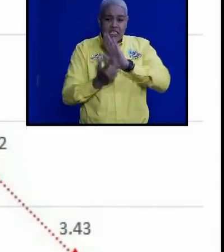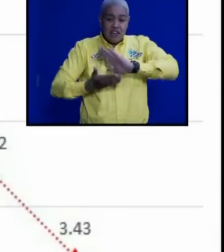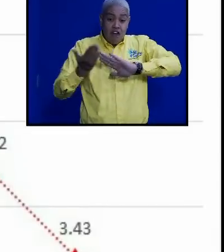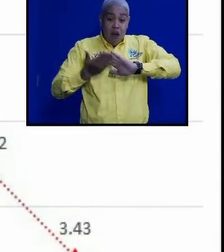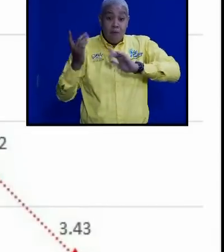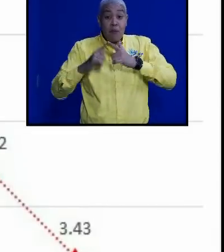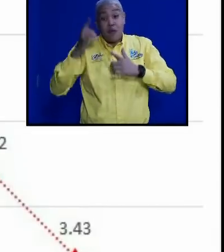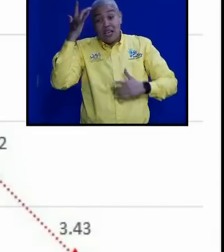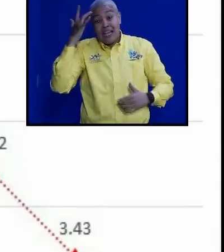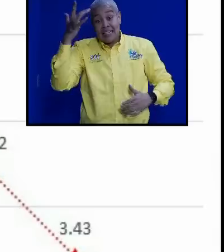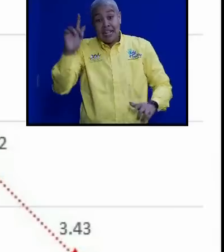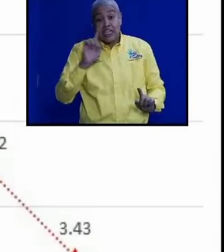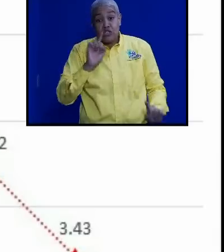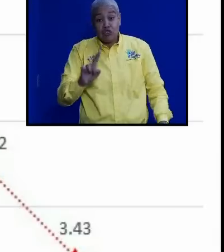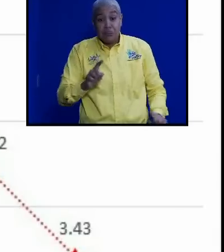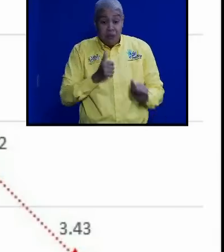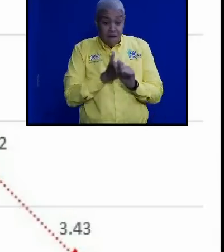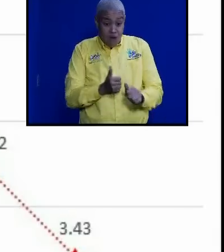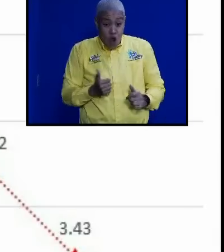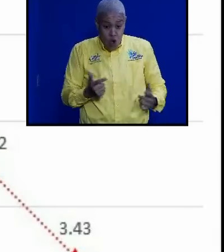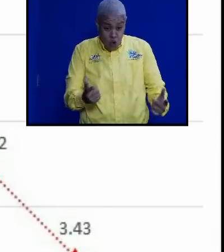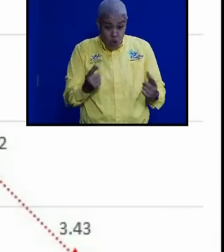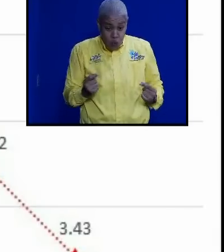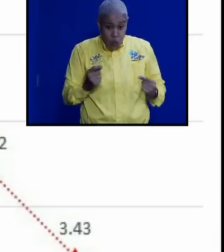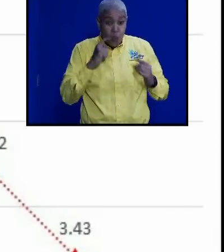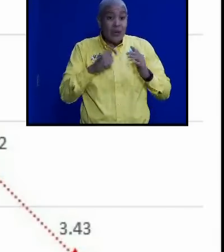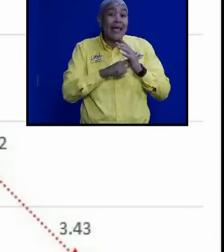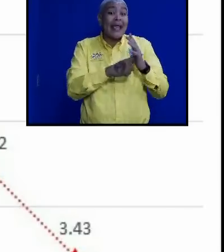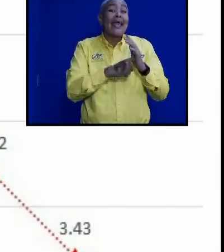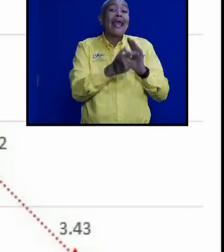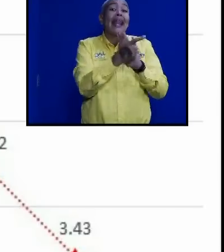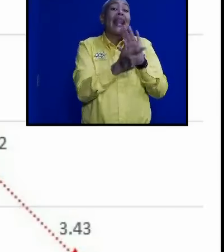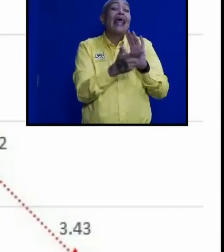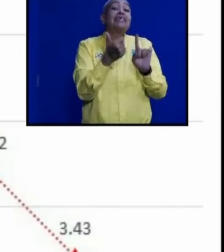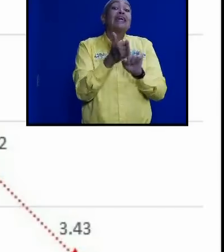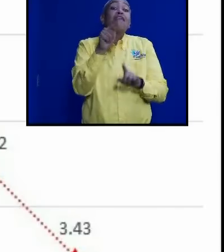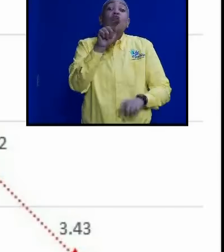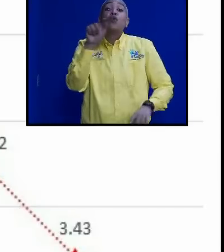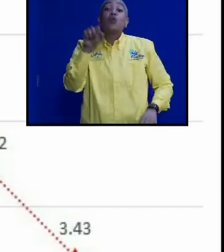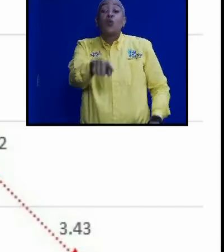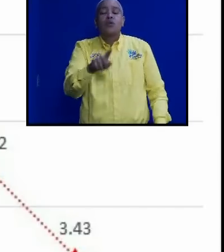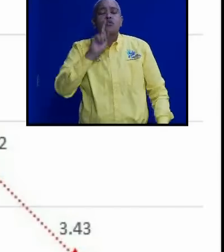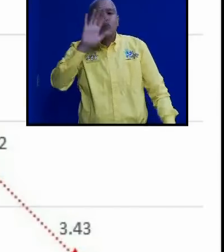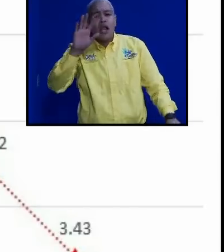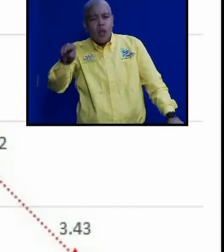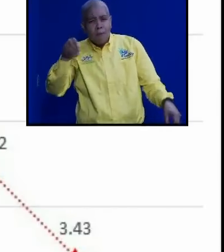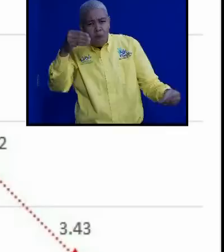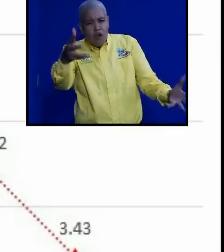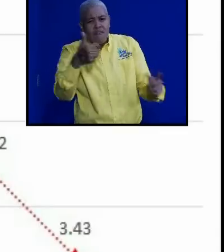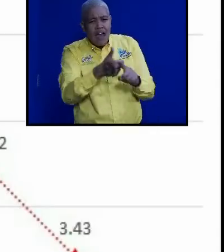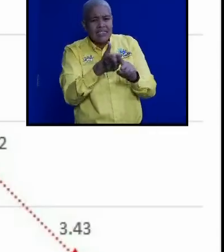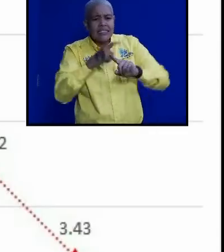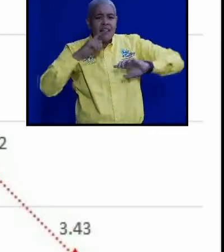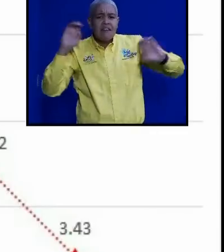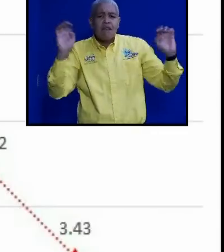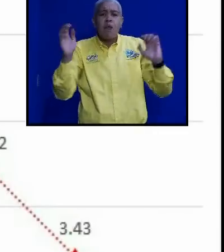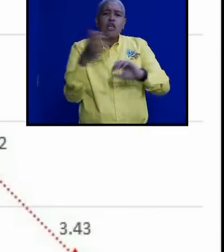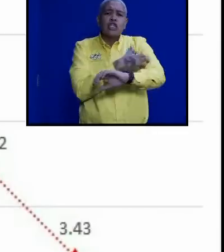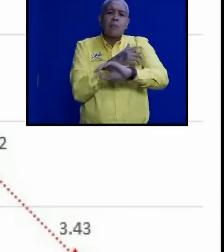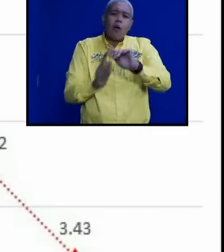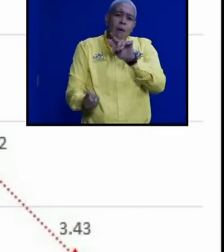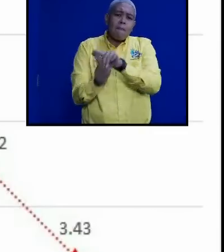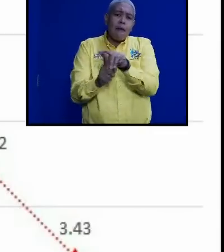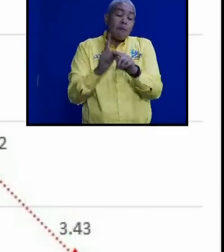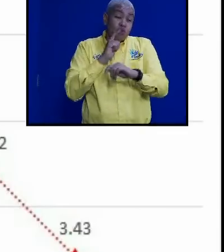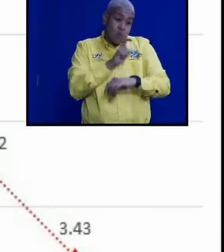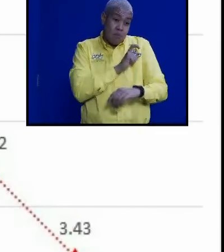and intelligence responses. The key legislative tools were the provision of emergency powers to the